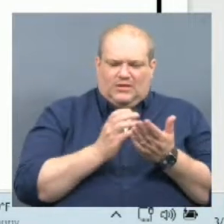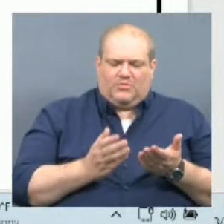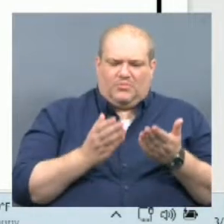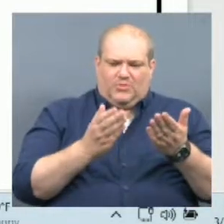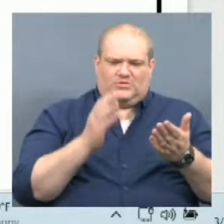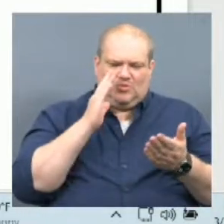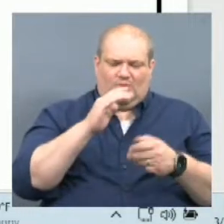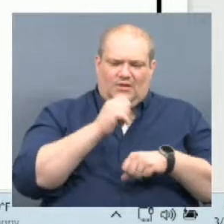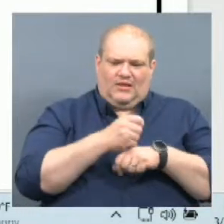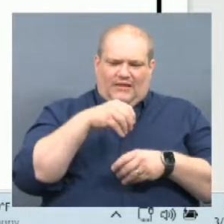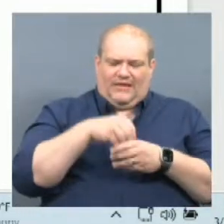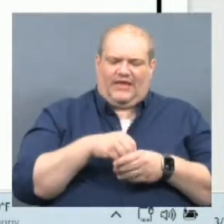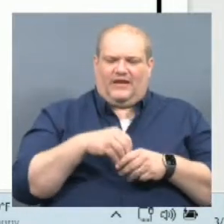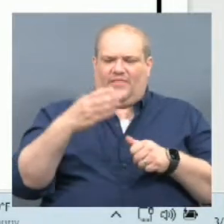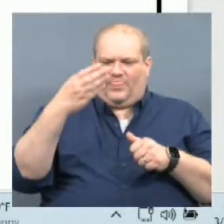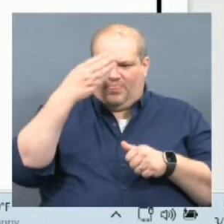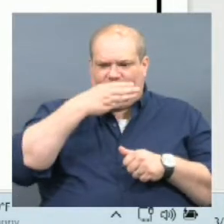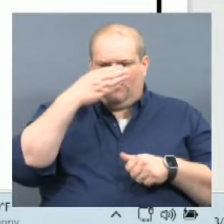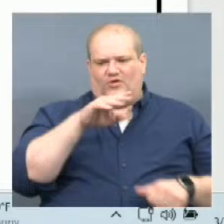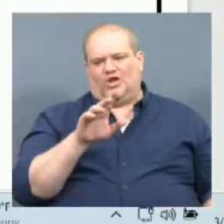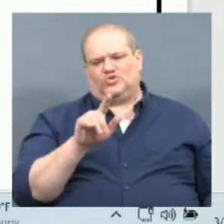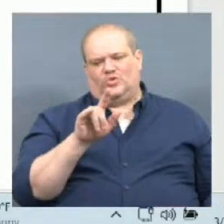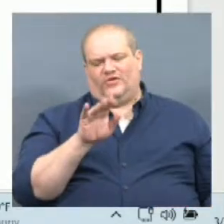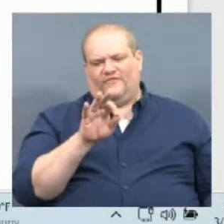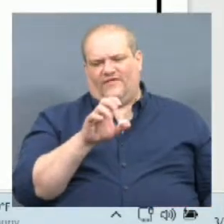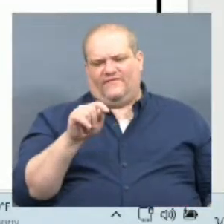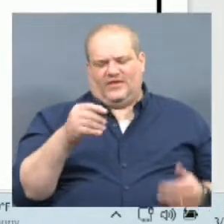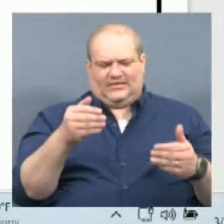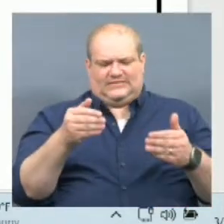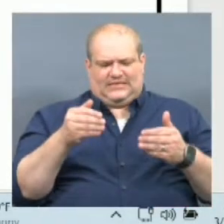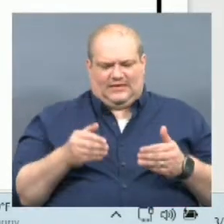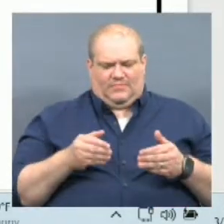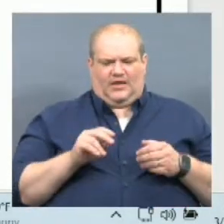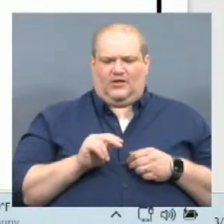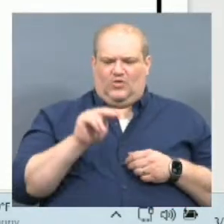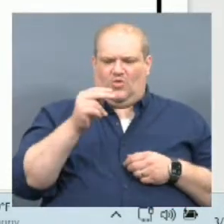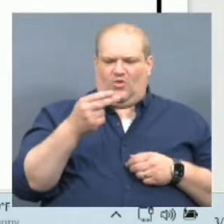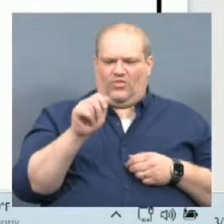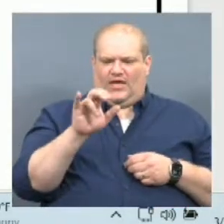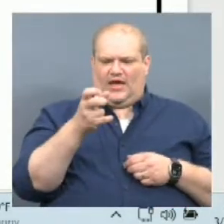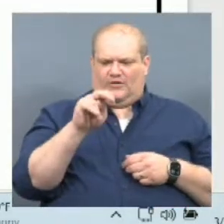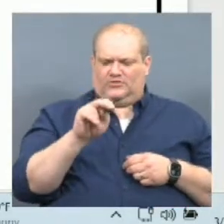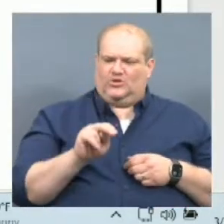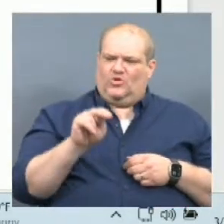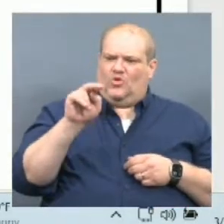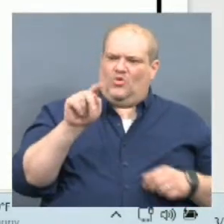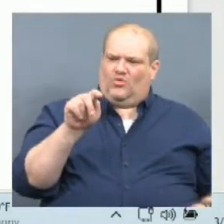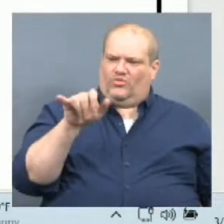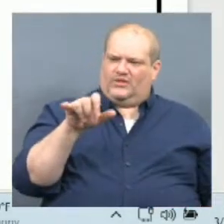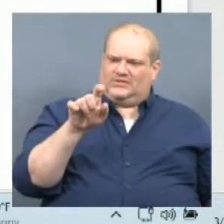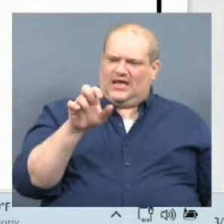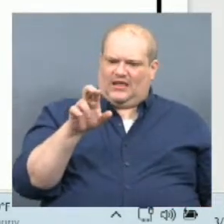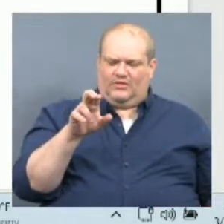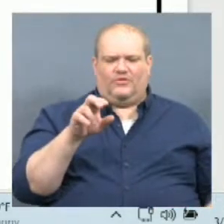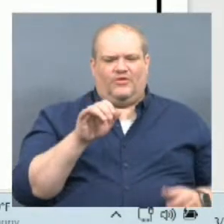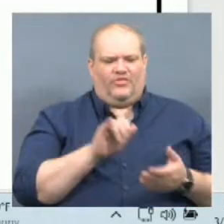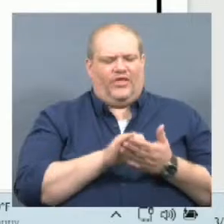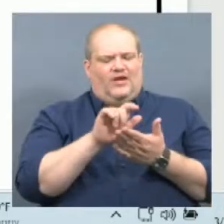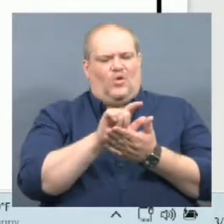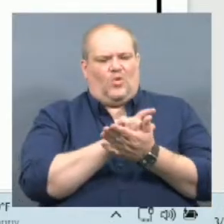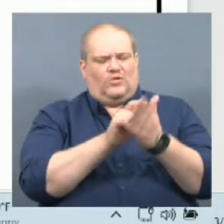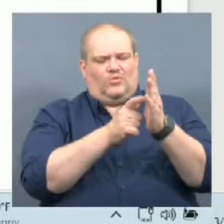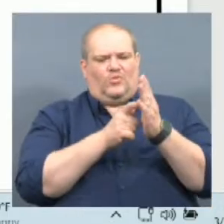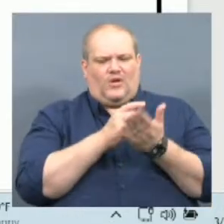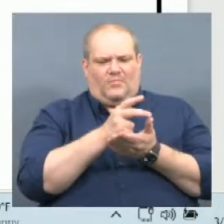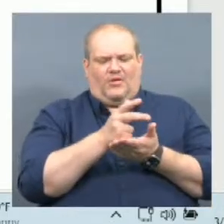parking lot will be located within the front 25-foot setbacks of the lots fronting North Harrison Street and North Tyler Street. As such, the ordinance requires